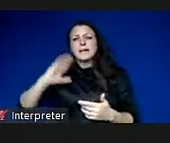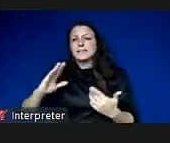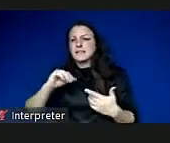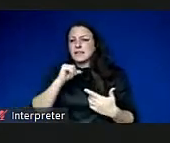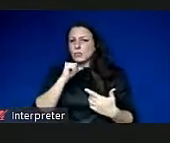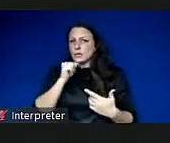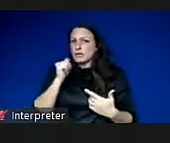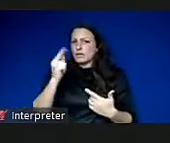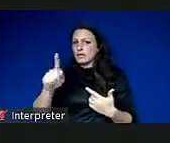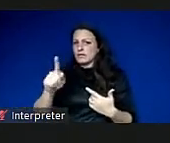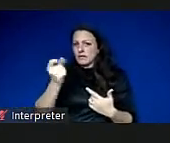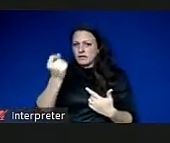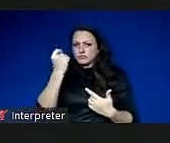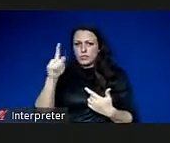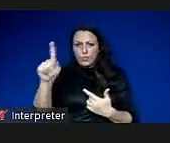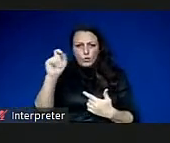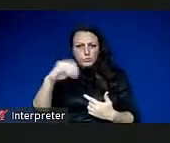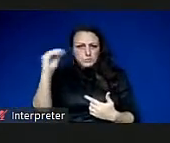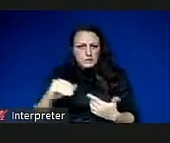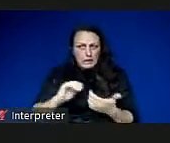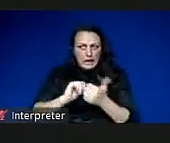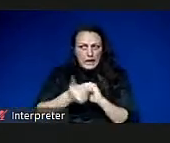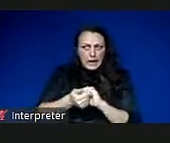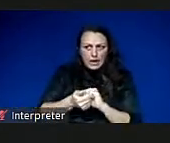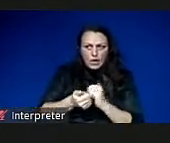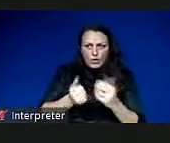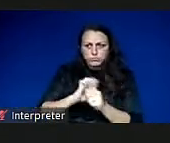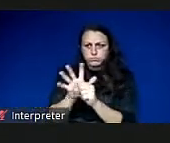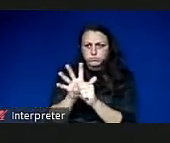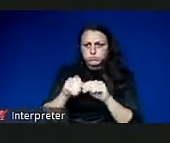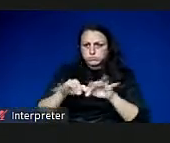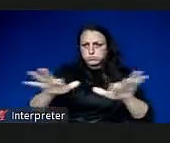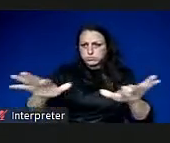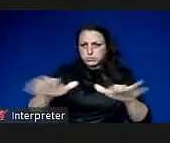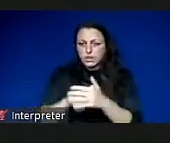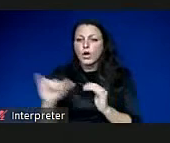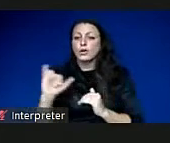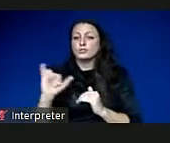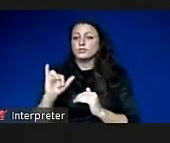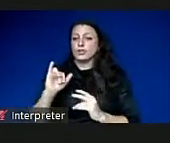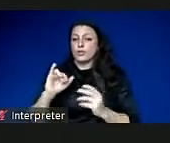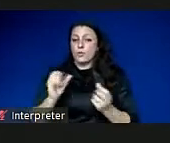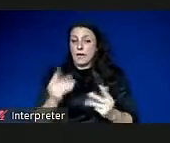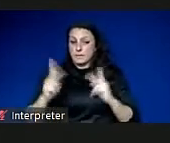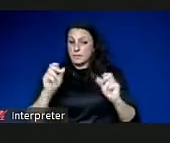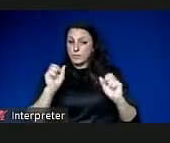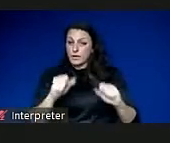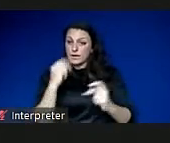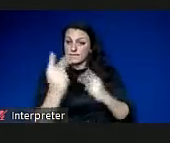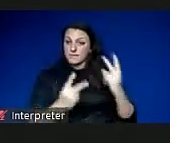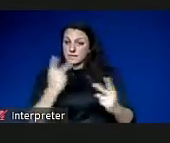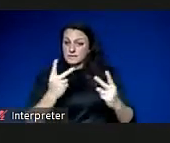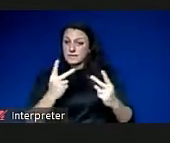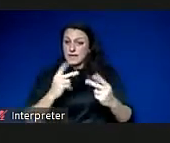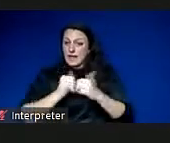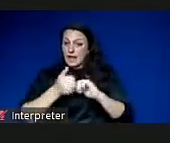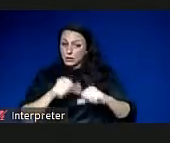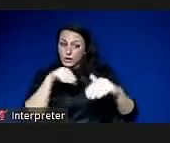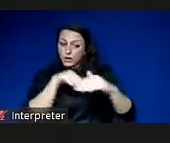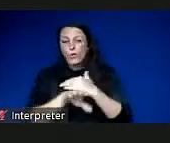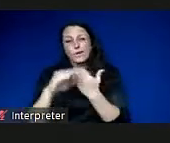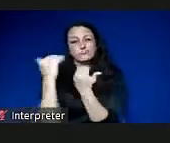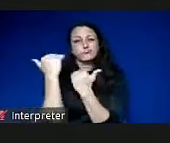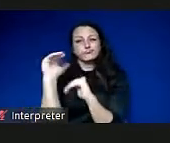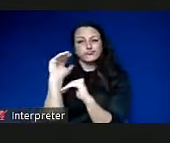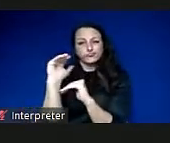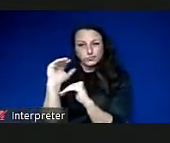spread. So we started there, and limitations on visitation were put in place under the public health orders in an effort to